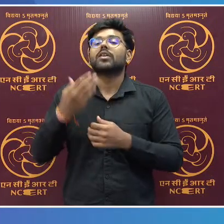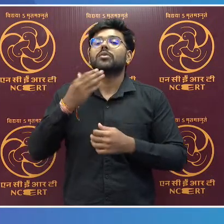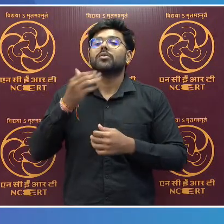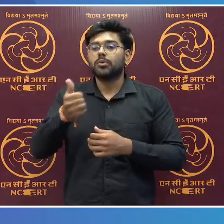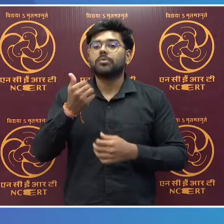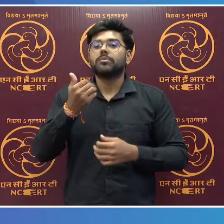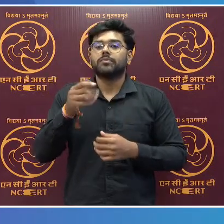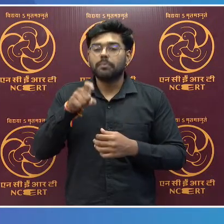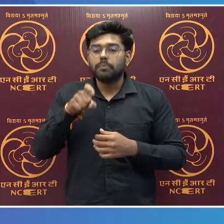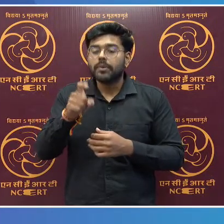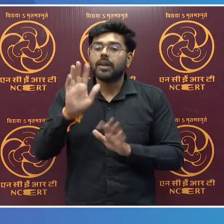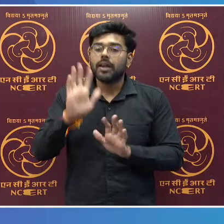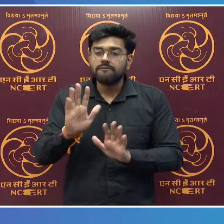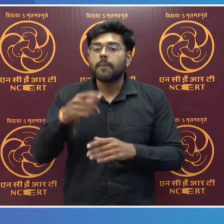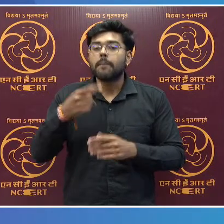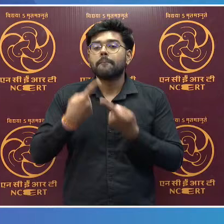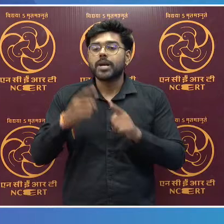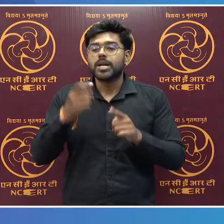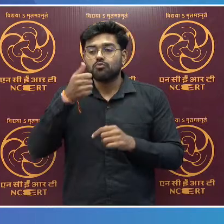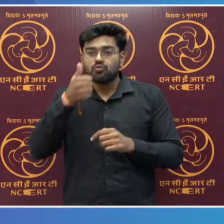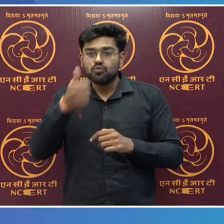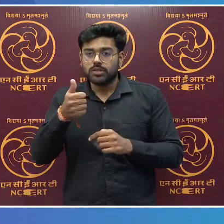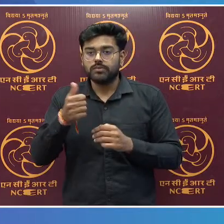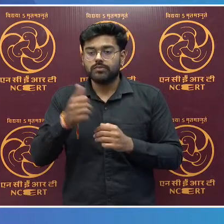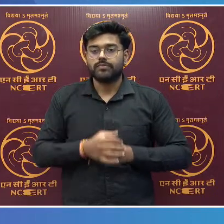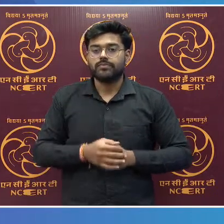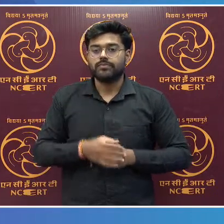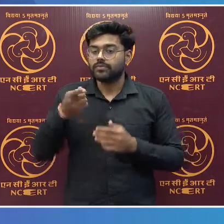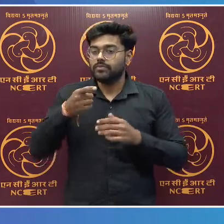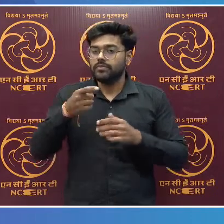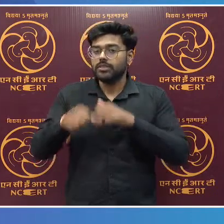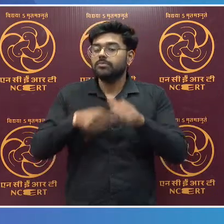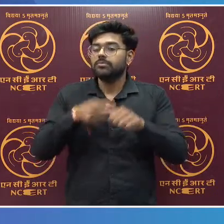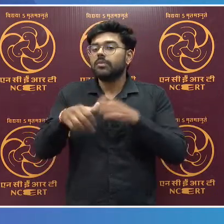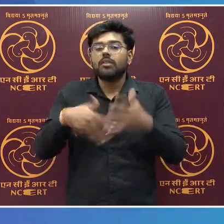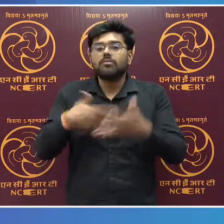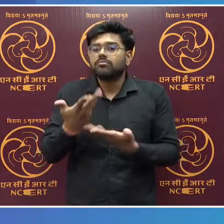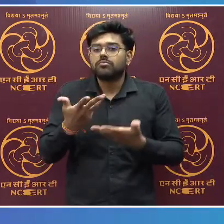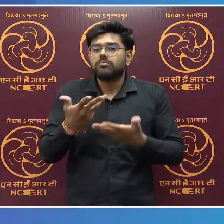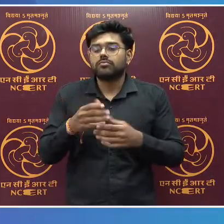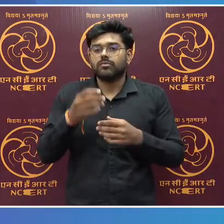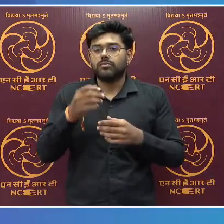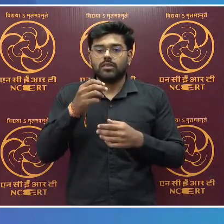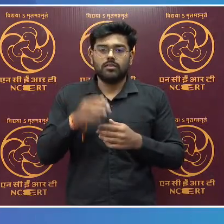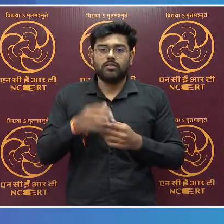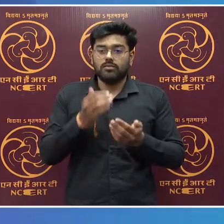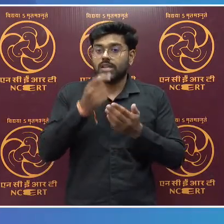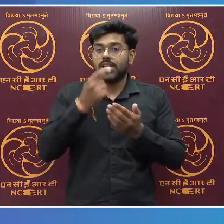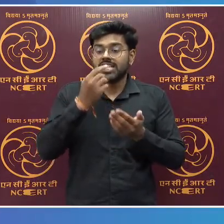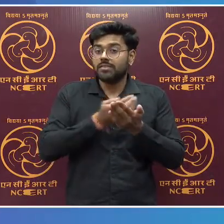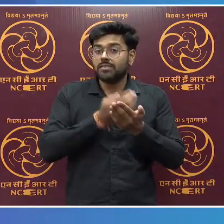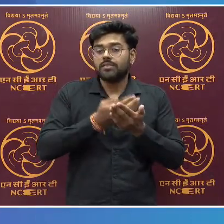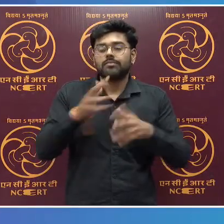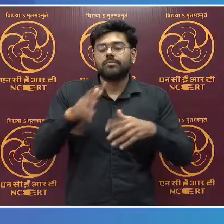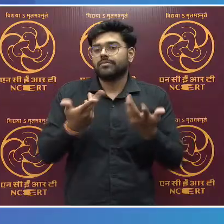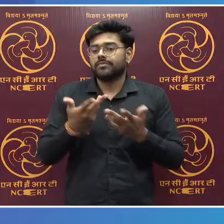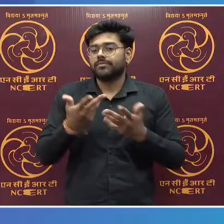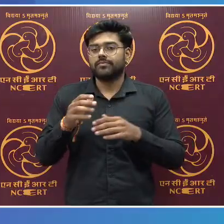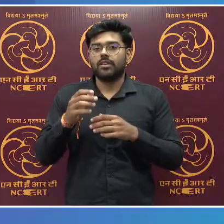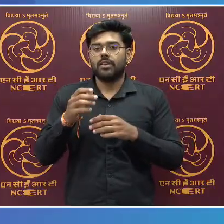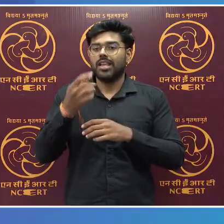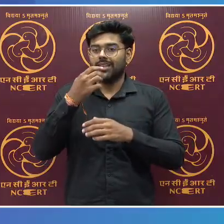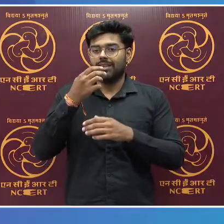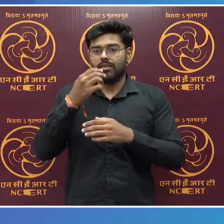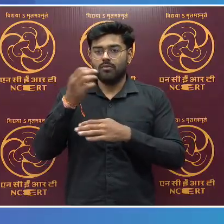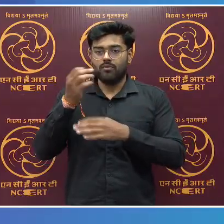does? See, there is a even procedure to make curd. What do? We take milk, we just warm it